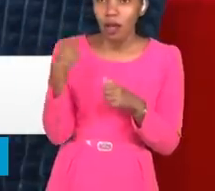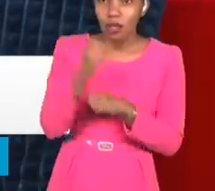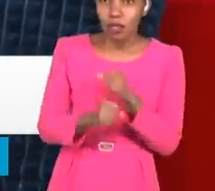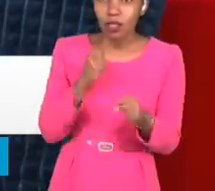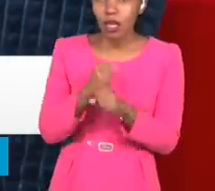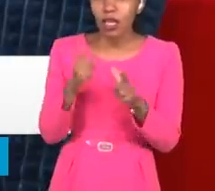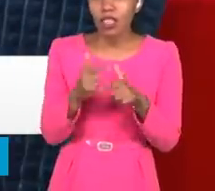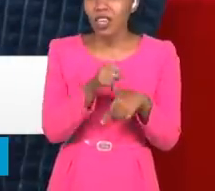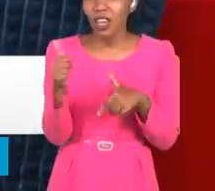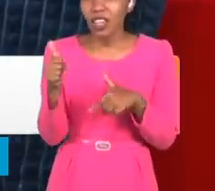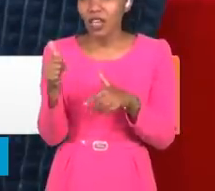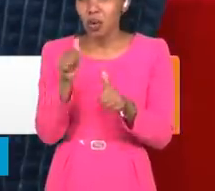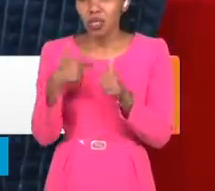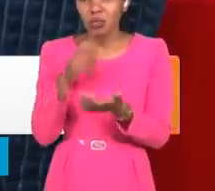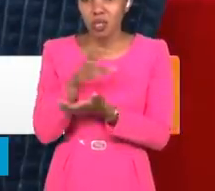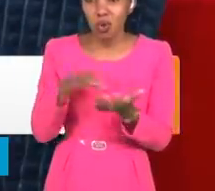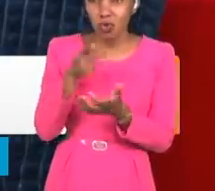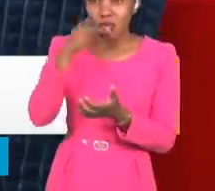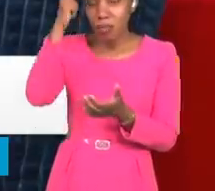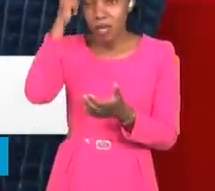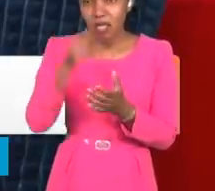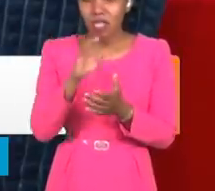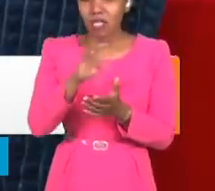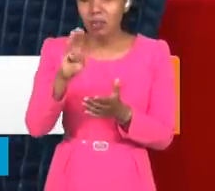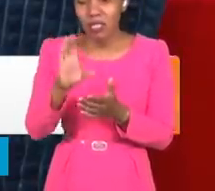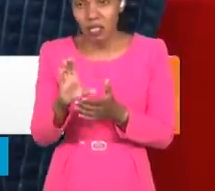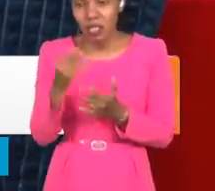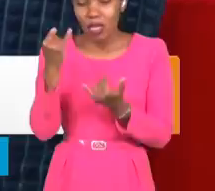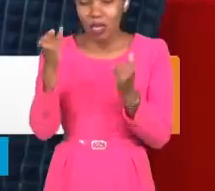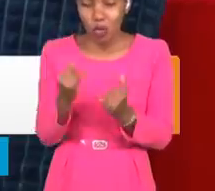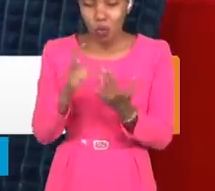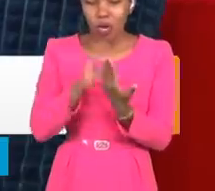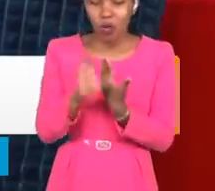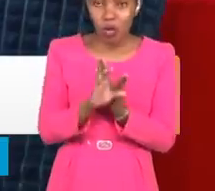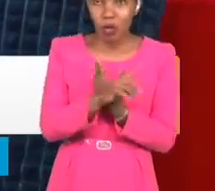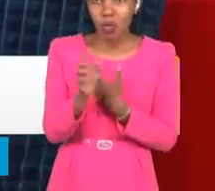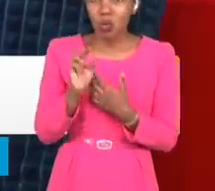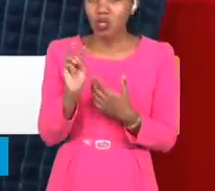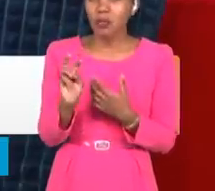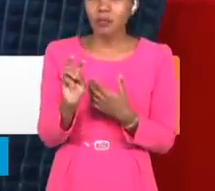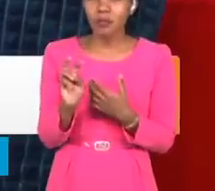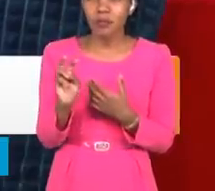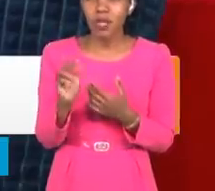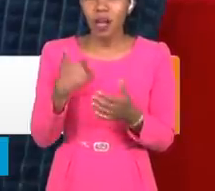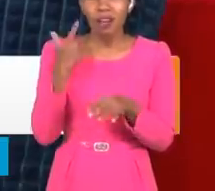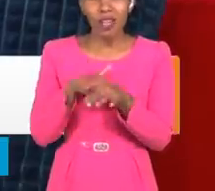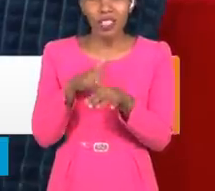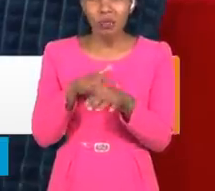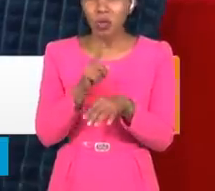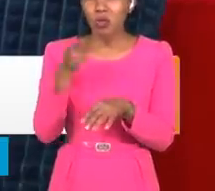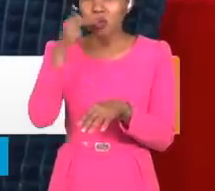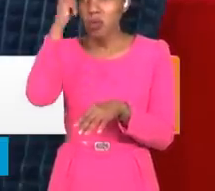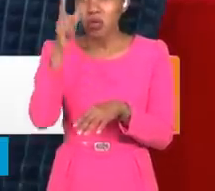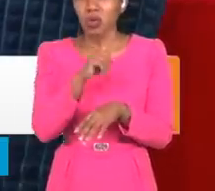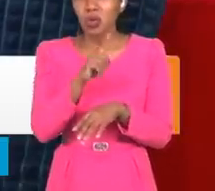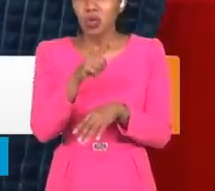tena ambao I'm confused as a parent. That's what I'm talking about. Yeah. The CBC. So that one we were told, you see, we there's a time even you as a parent you'll